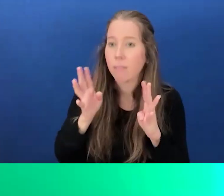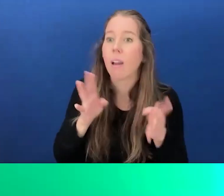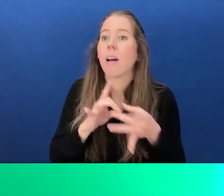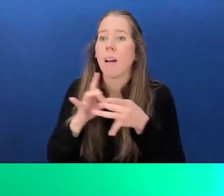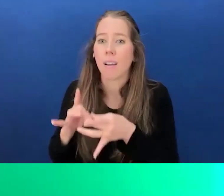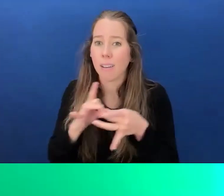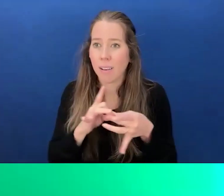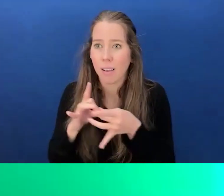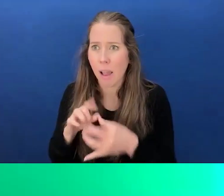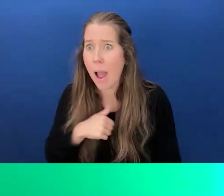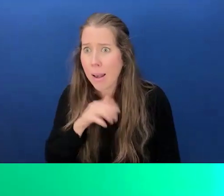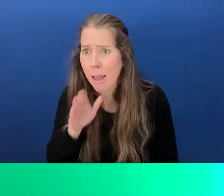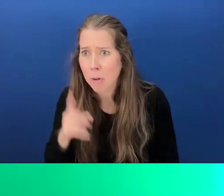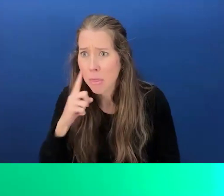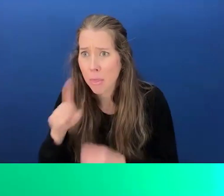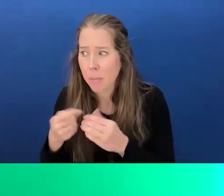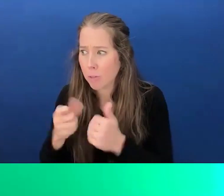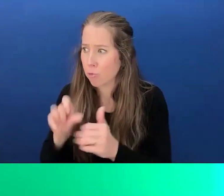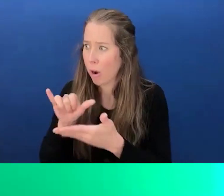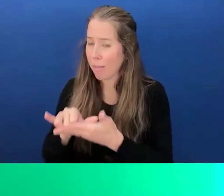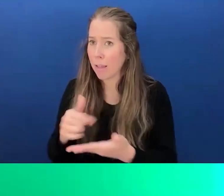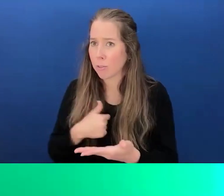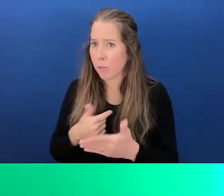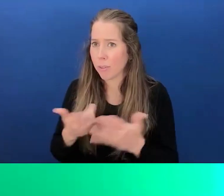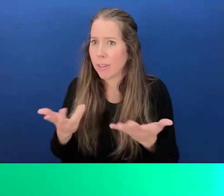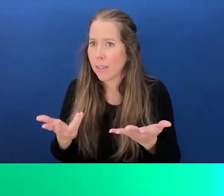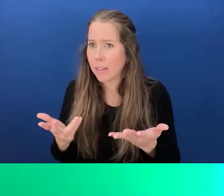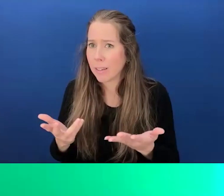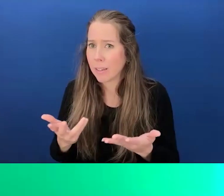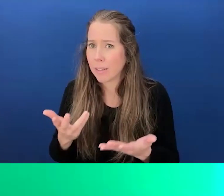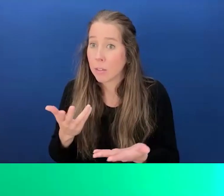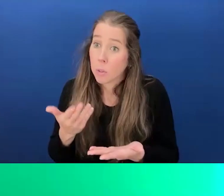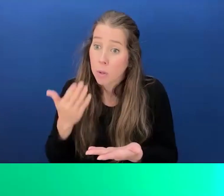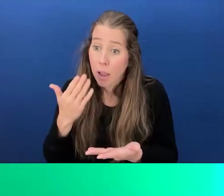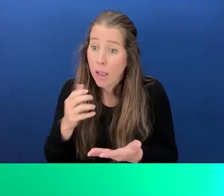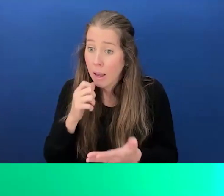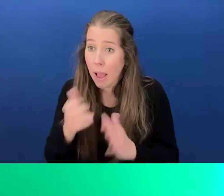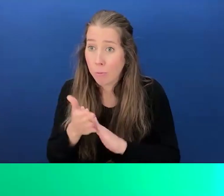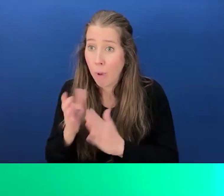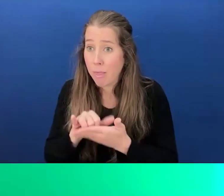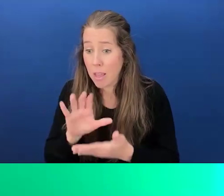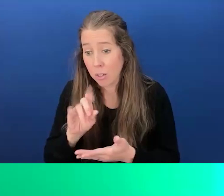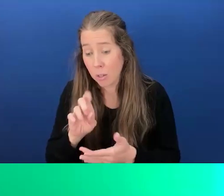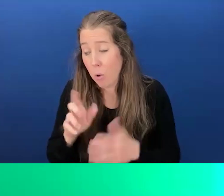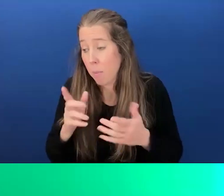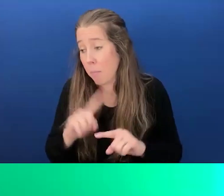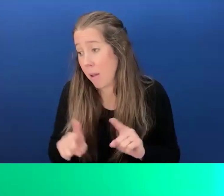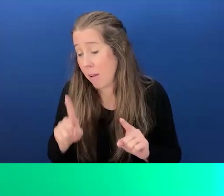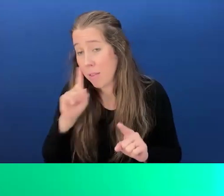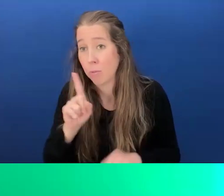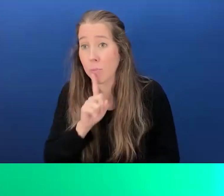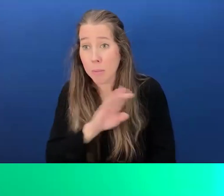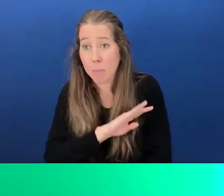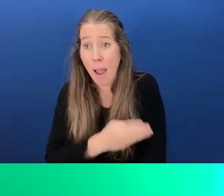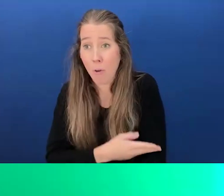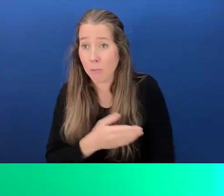never thought about trying. I haven't ran the code, so it probably actually wasn't that good. But I thought it was really, really powerful that it was like taking